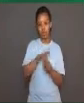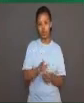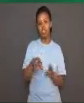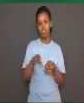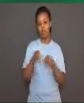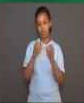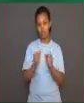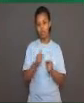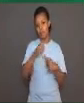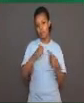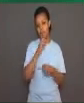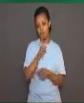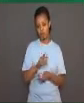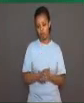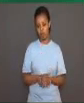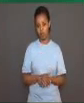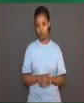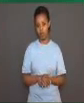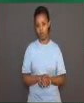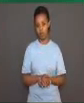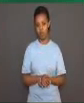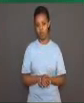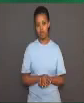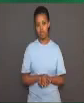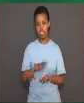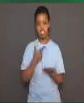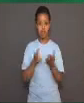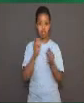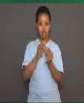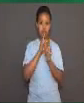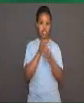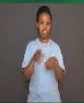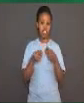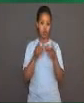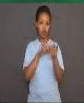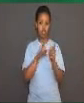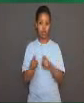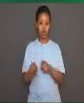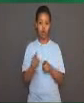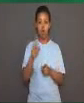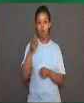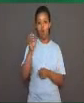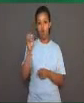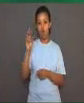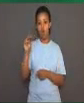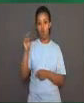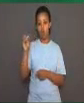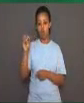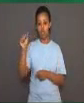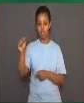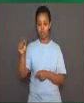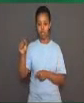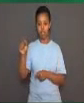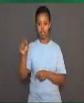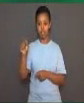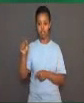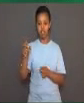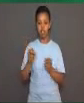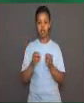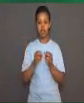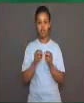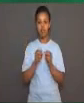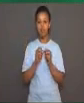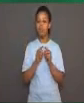the environment. You may have also answered that Homo sapiens who lived in